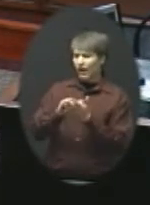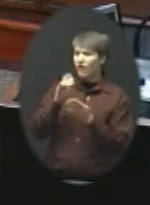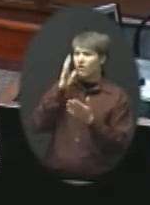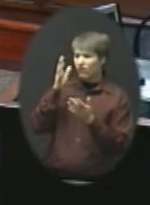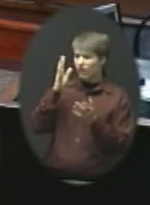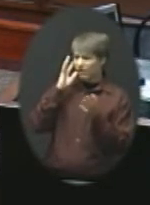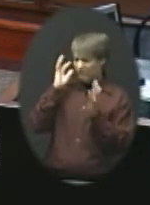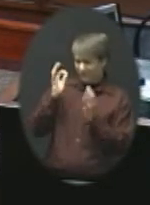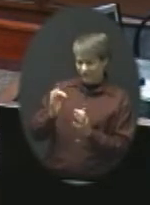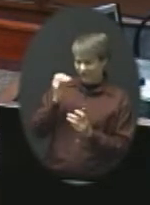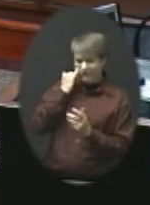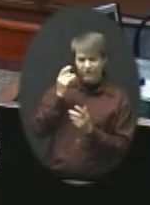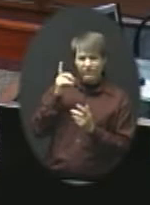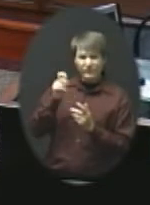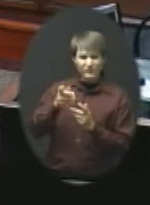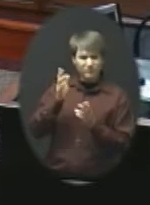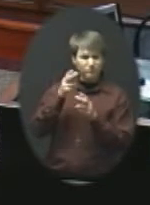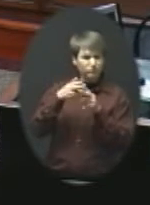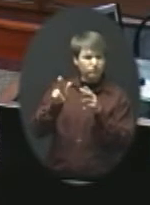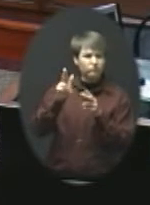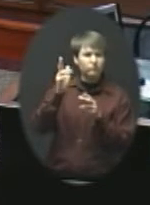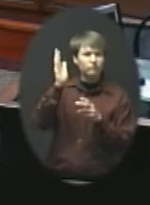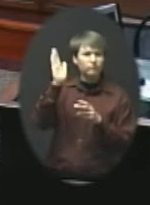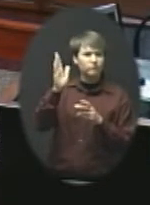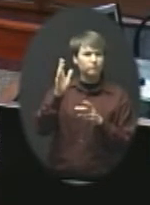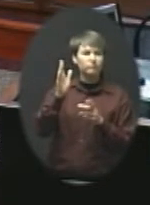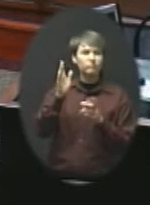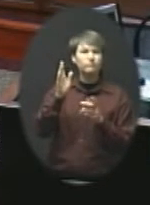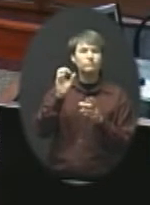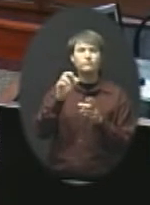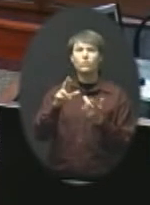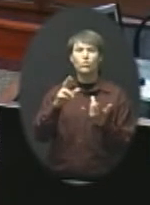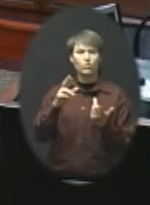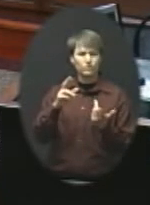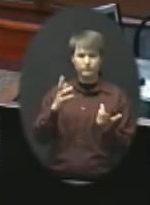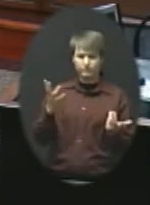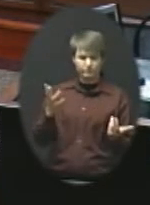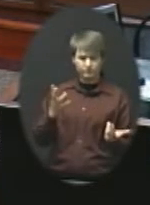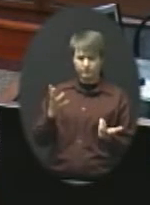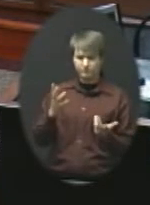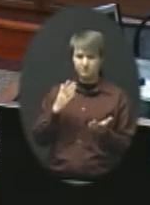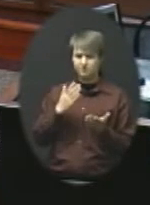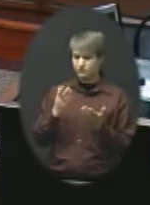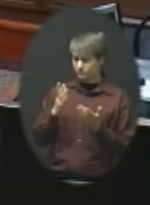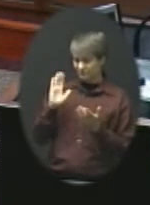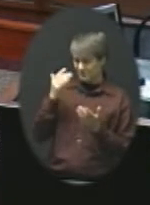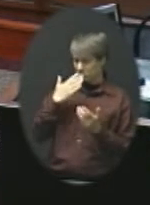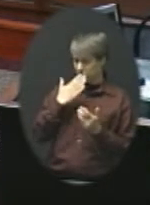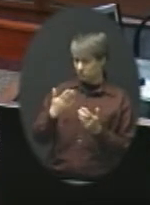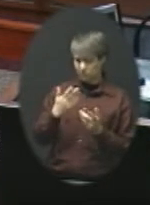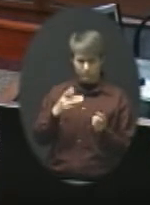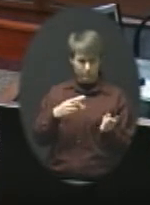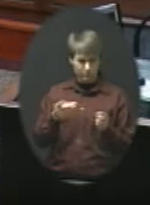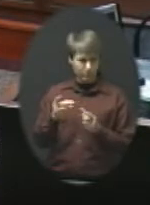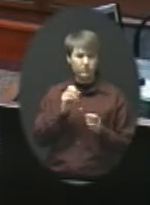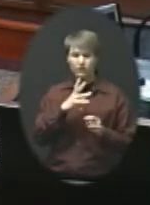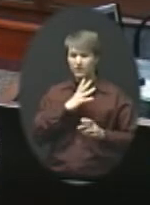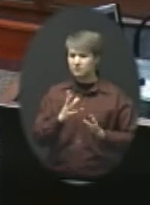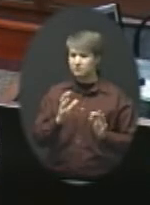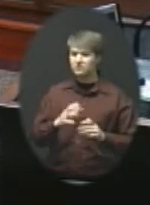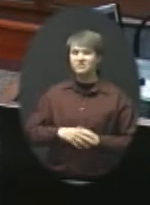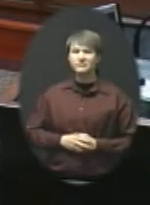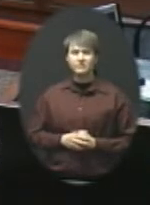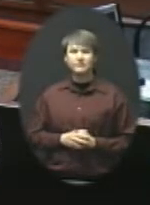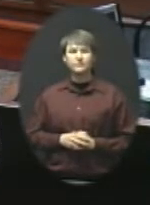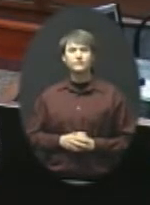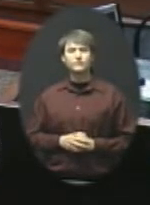then dictate whether we do a quick overview again. Right. In May, does that seem reasonable? Yes. Okay. All righty.